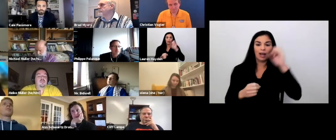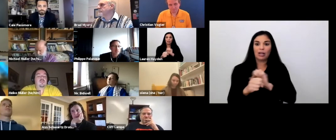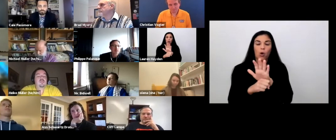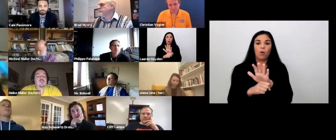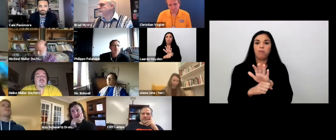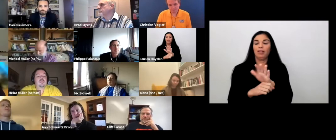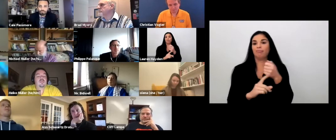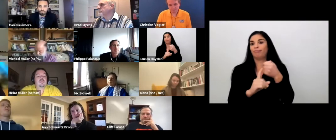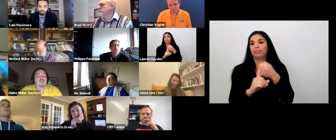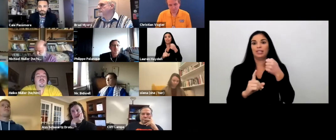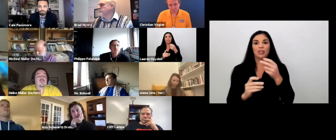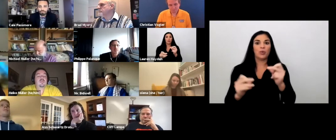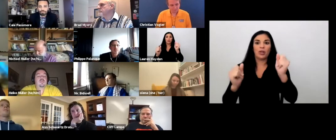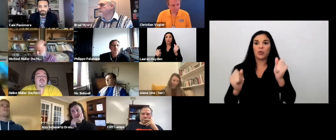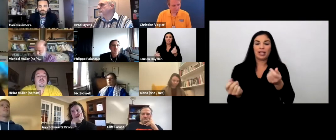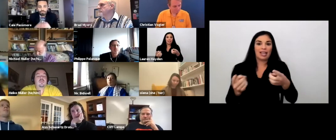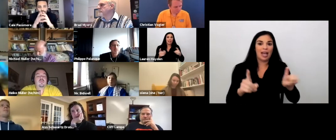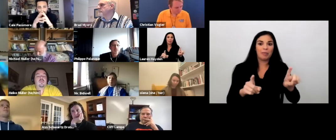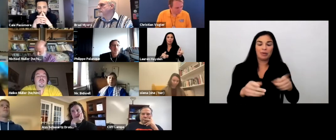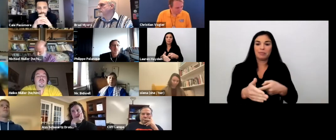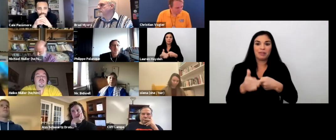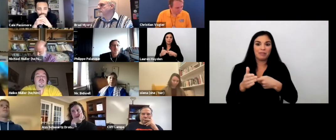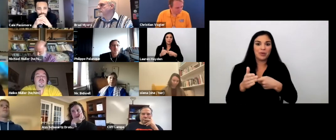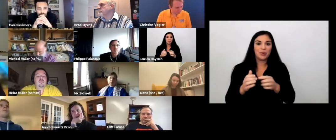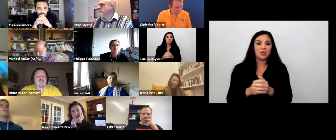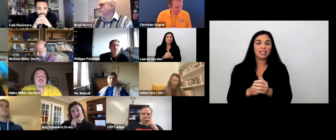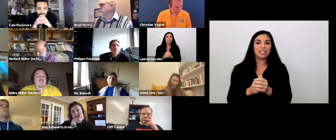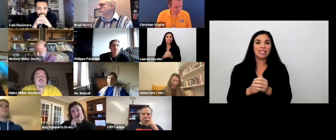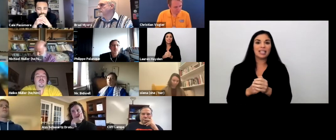But if you look around, and you know, that's SIGCHI